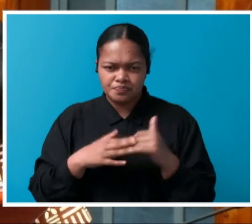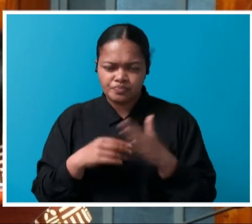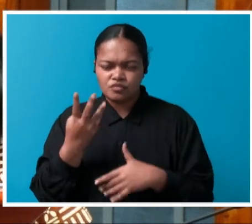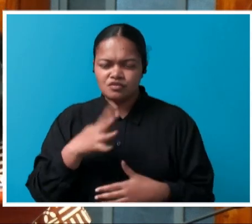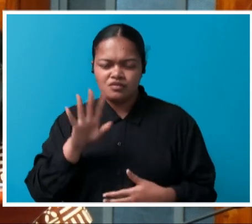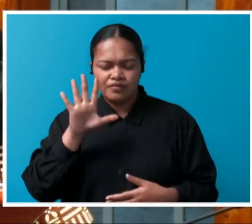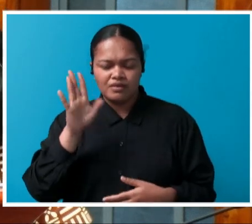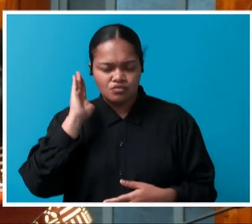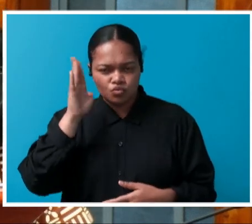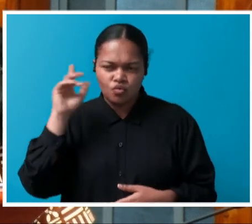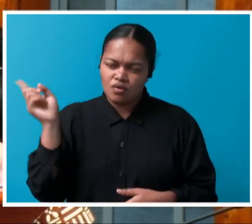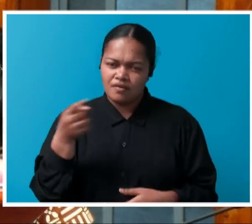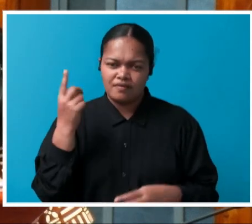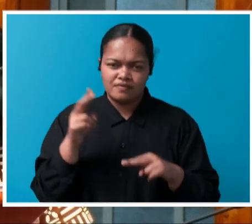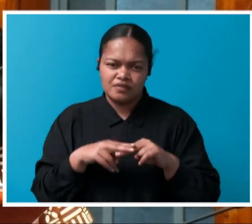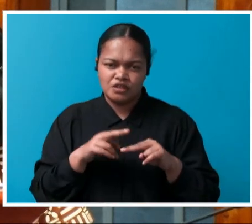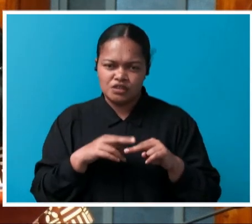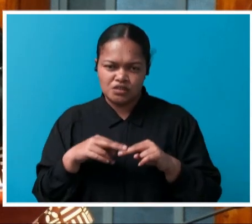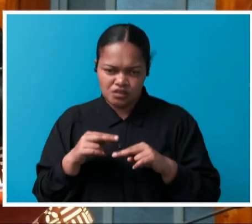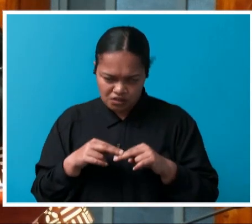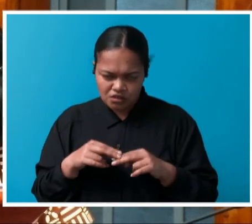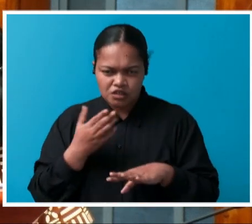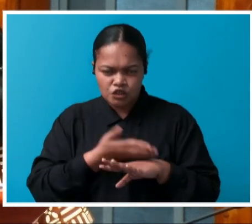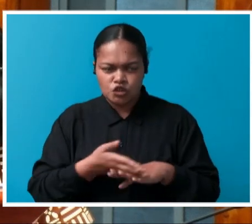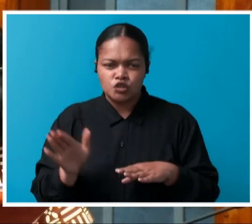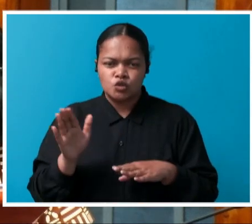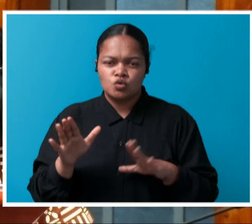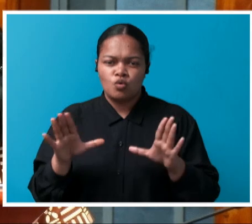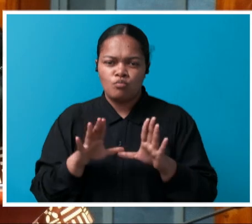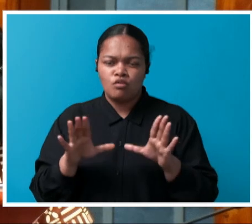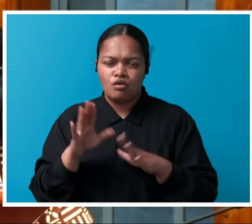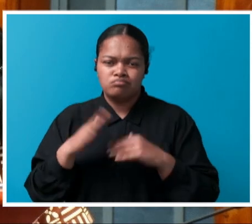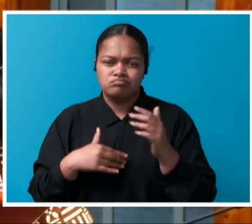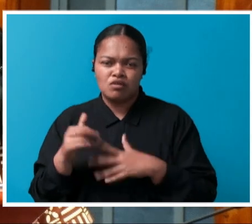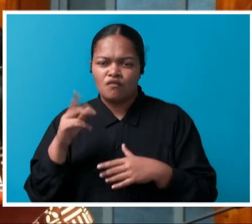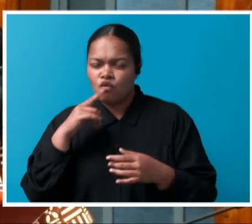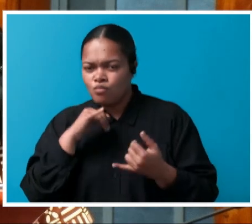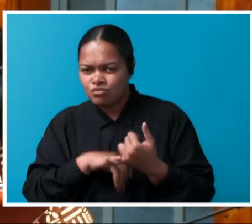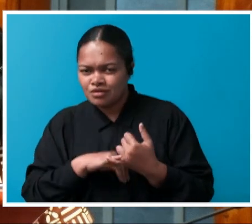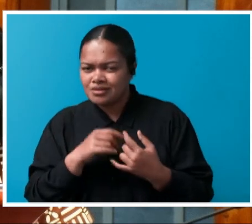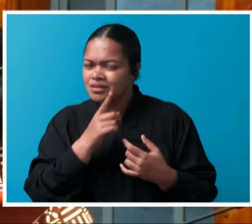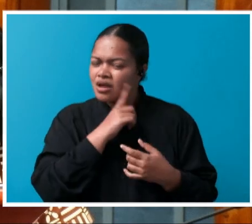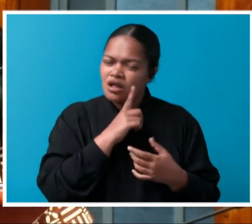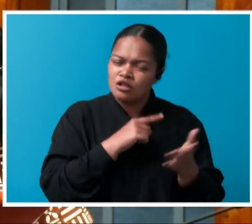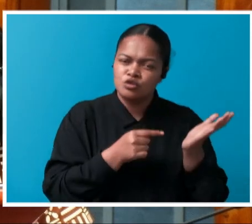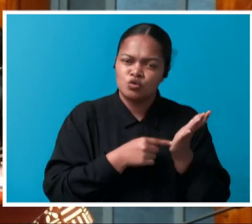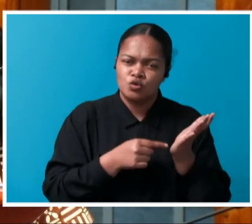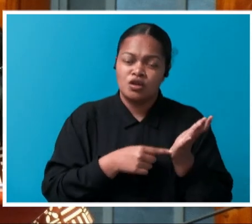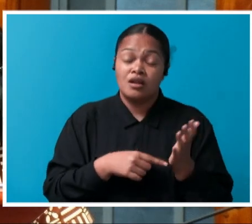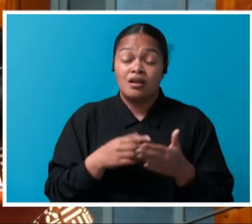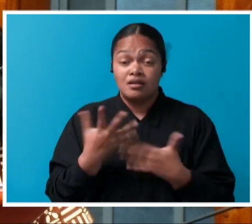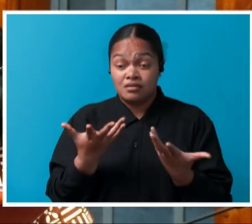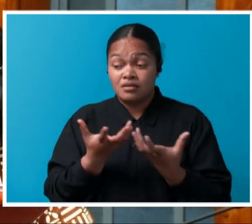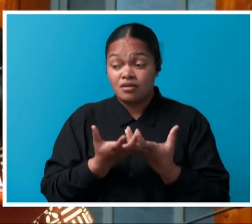schools all over Fiji, where they will get new ablution blocks built for boys and girls. And apart from that, Mr.